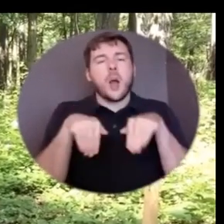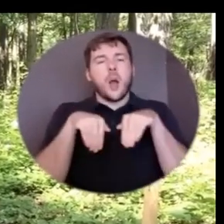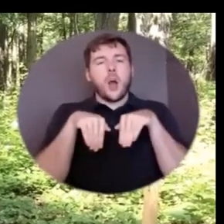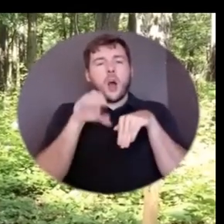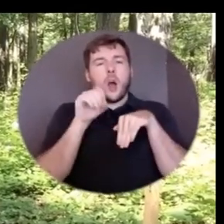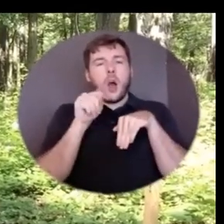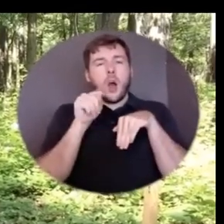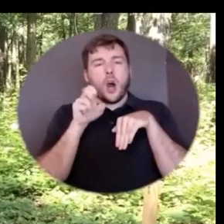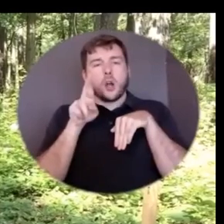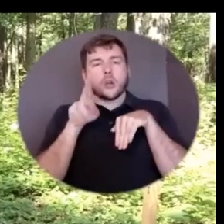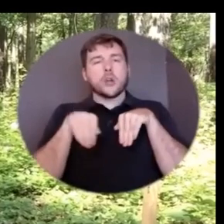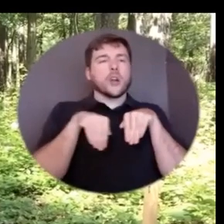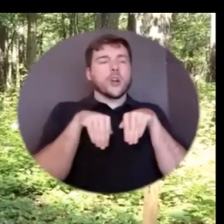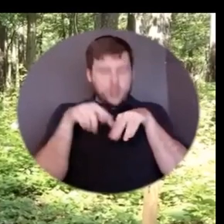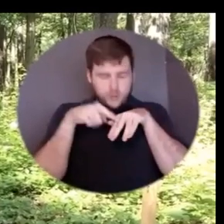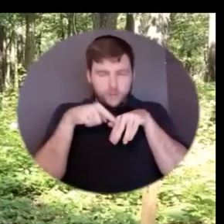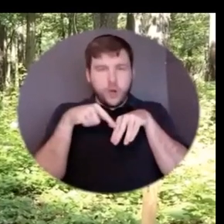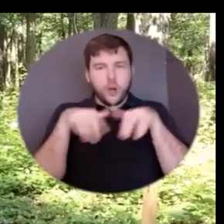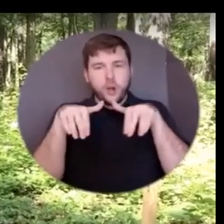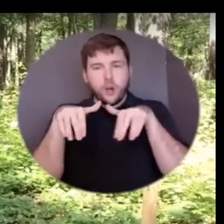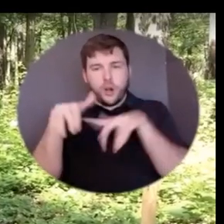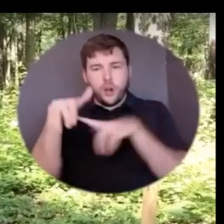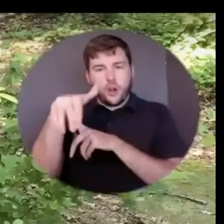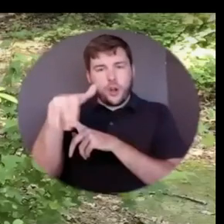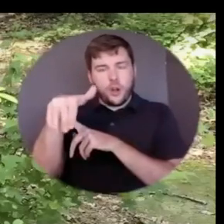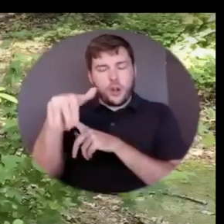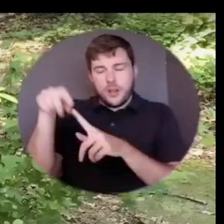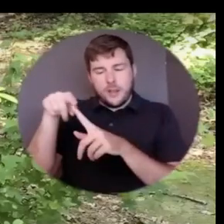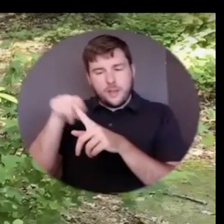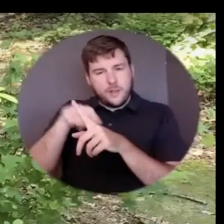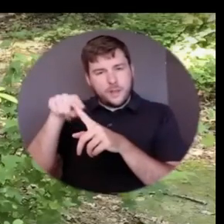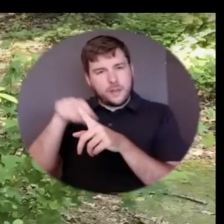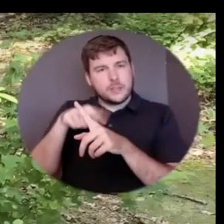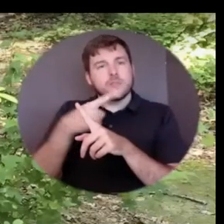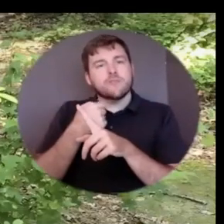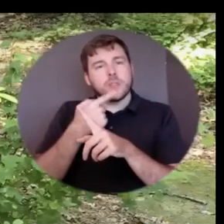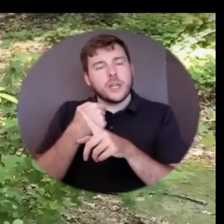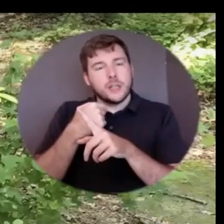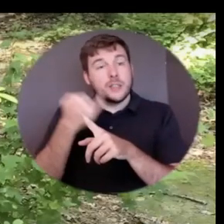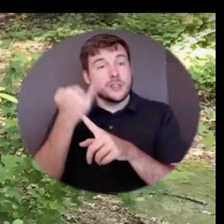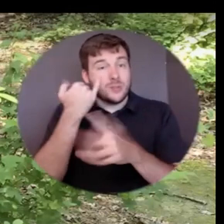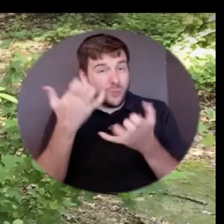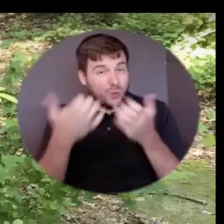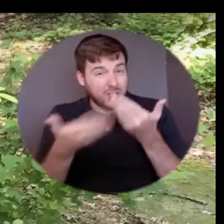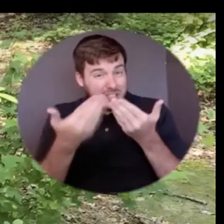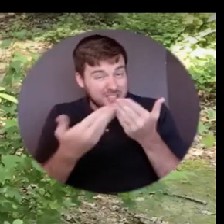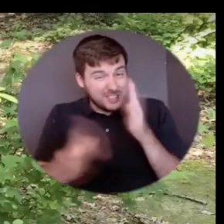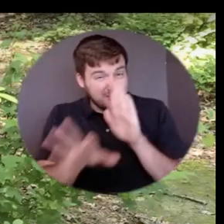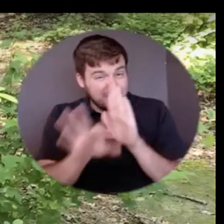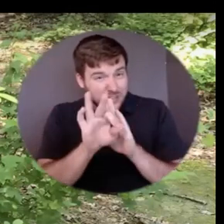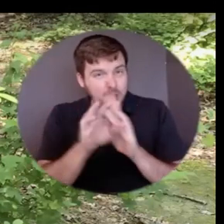So you're looking for a three-lobed leaf with red stems. And there we can see a picture of